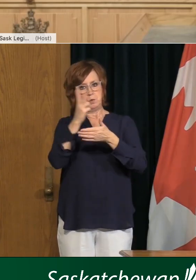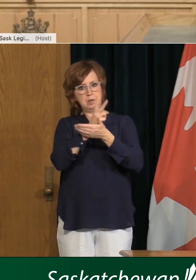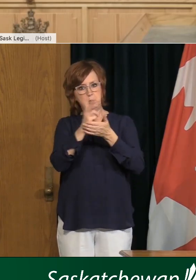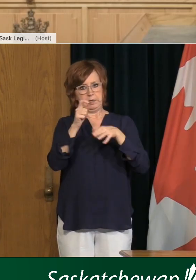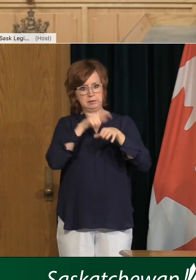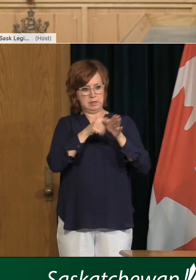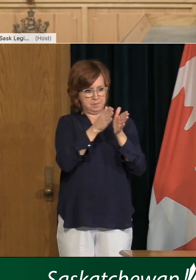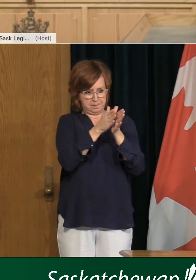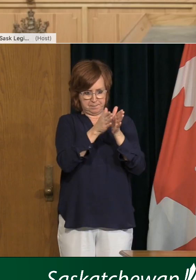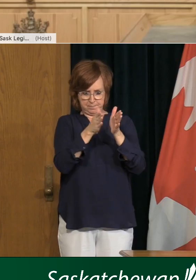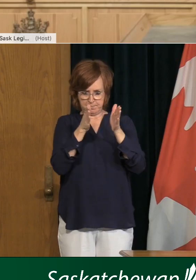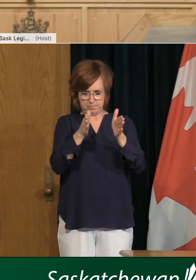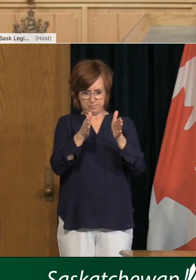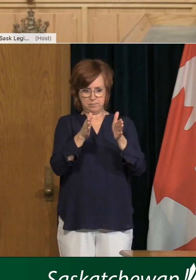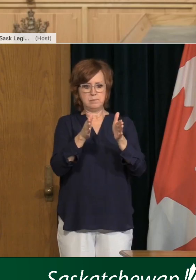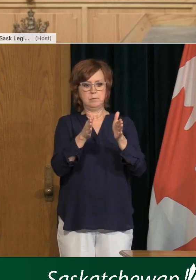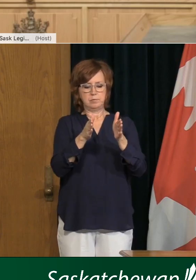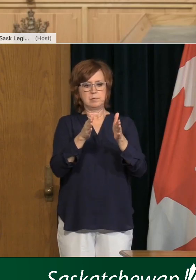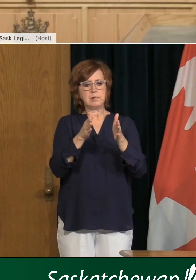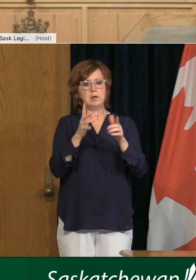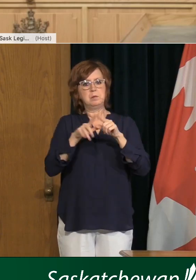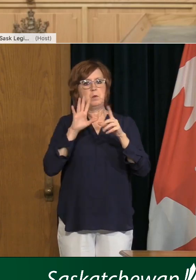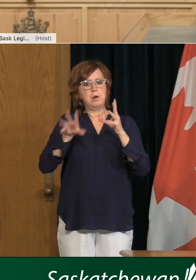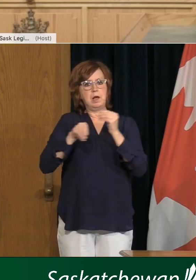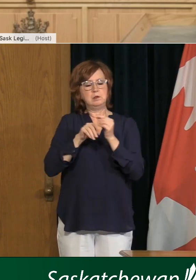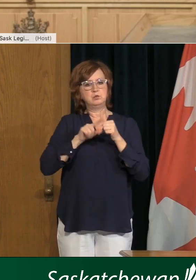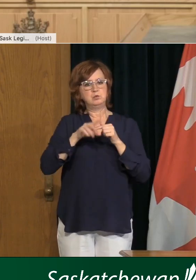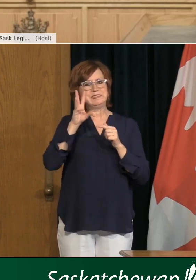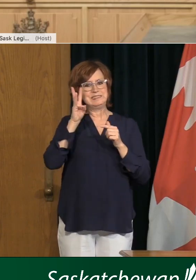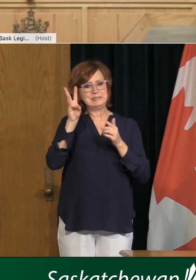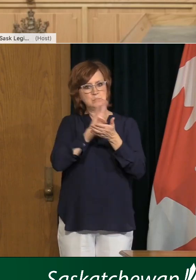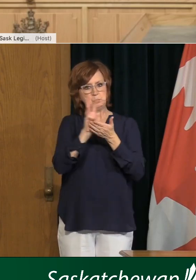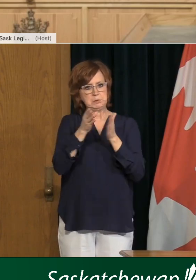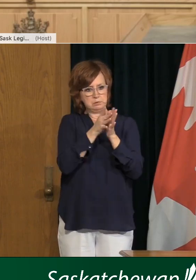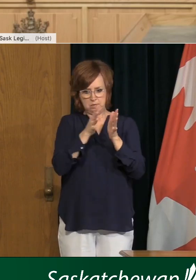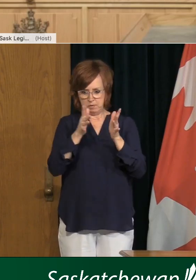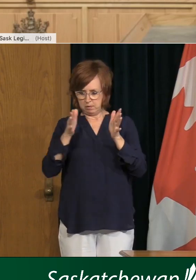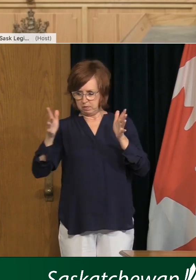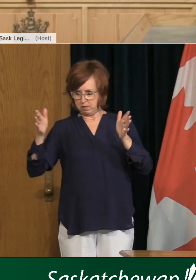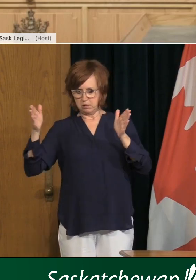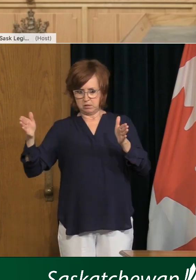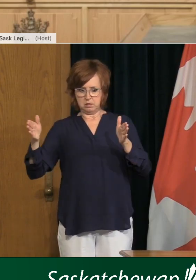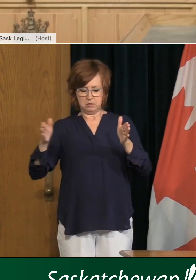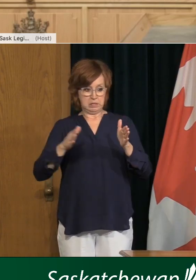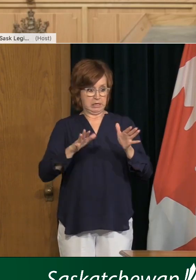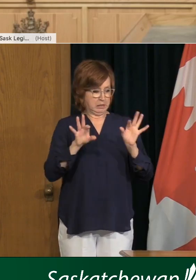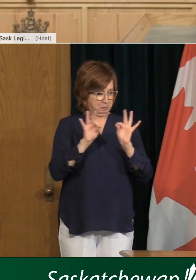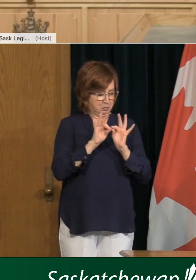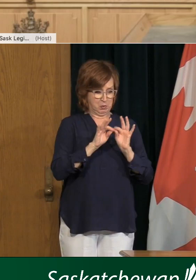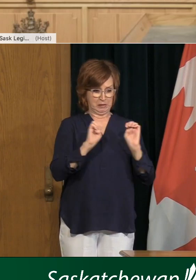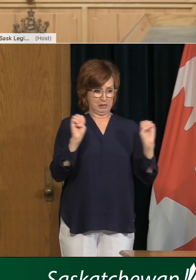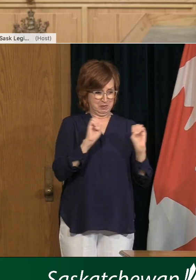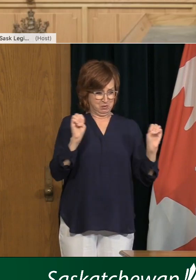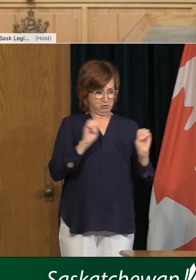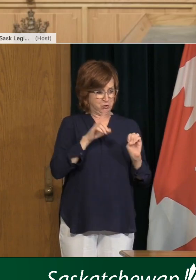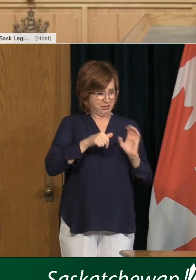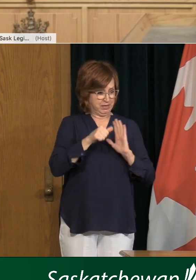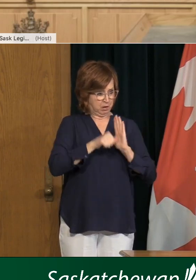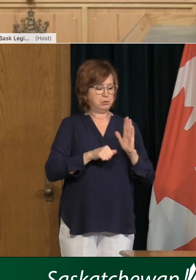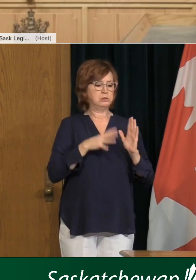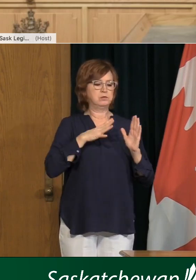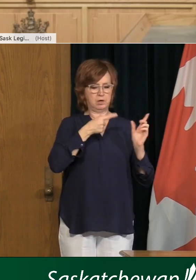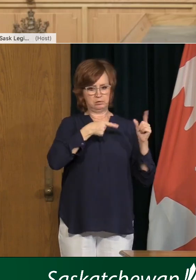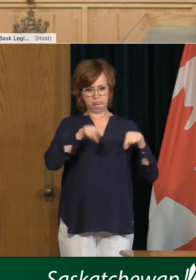including hysterectomies, cochlear surgeries, thoracic, and even some cataract surgeries. These surgical